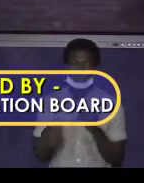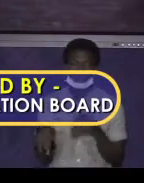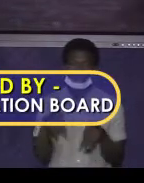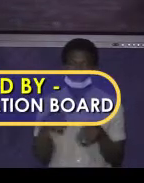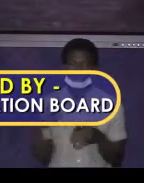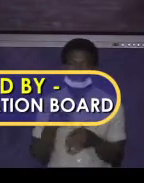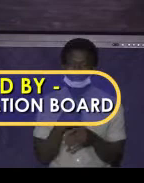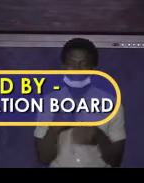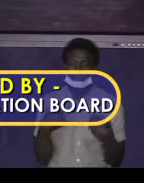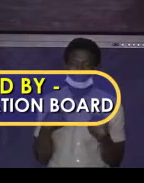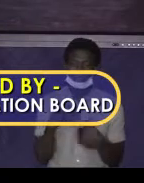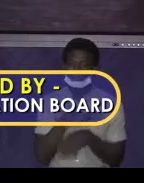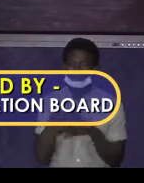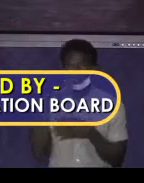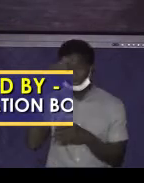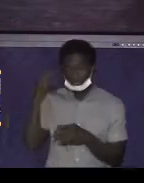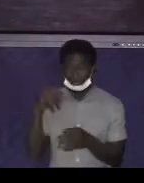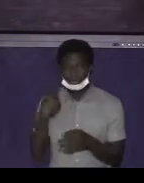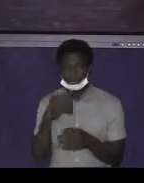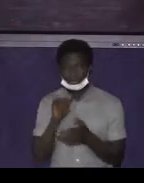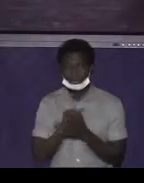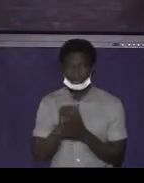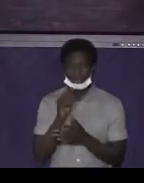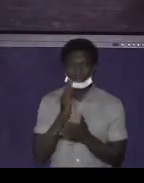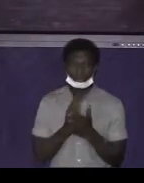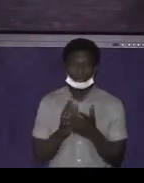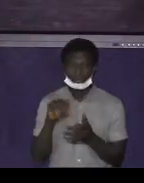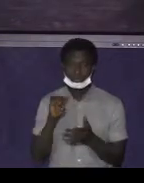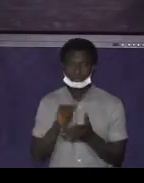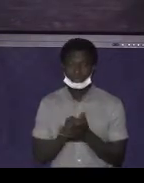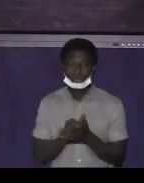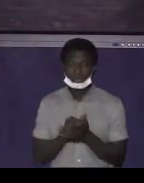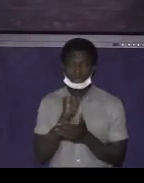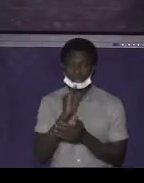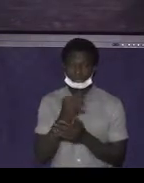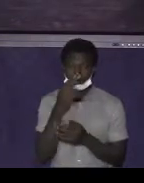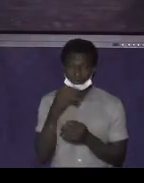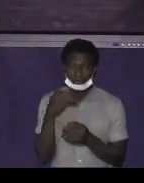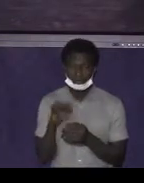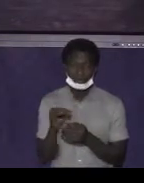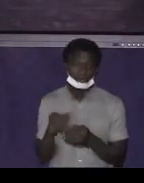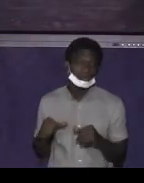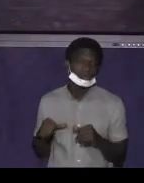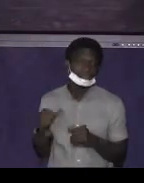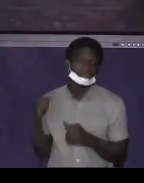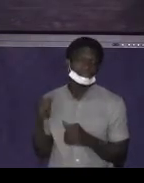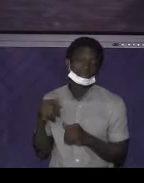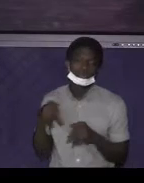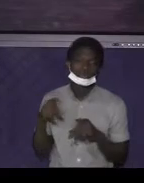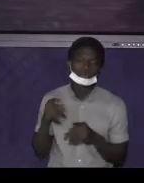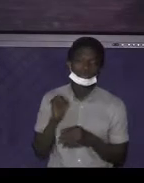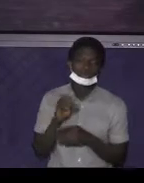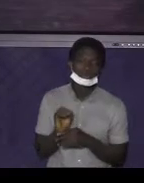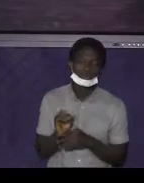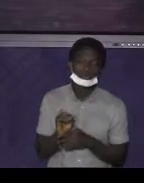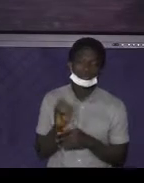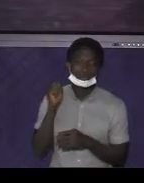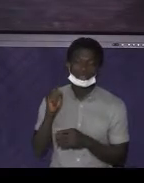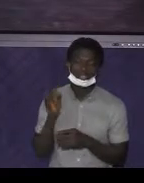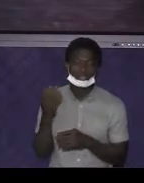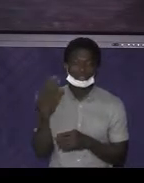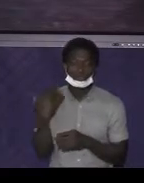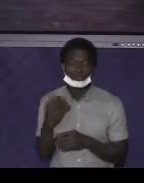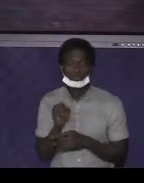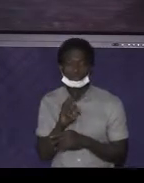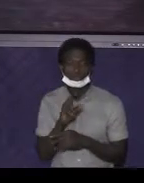a wet blanket refers to someone who is fond of discouraging people. So she